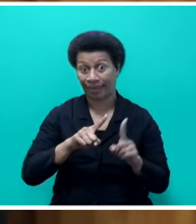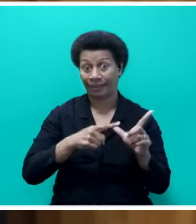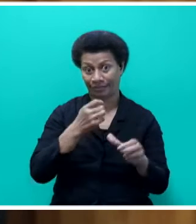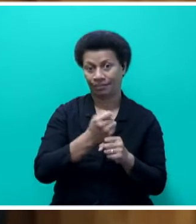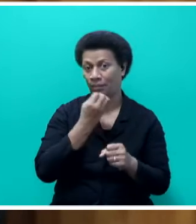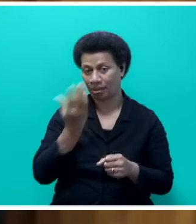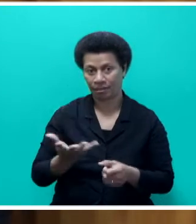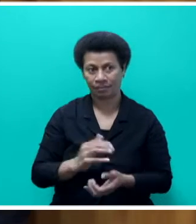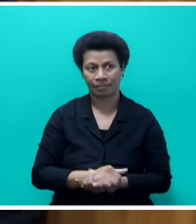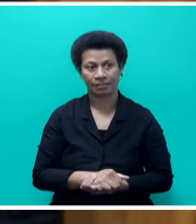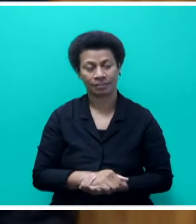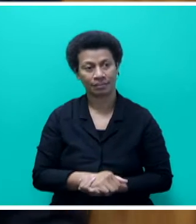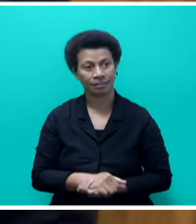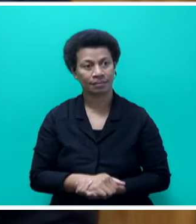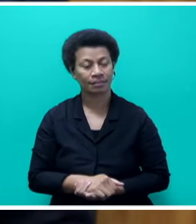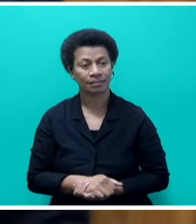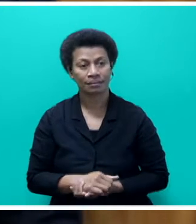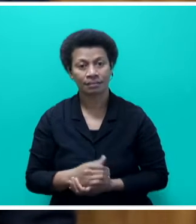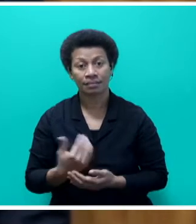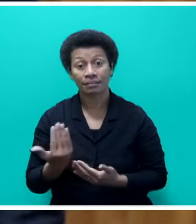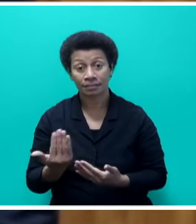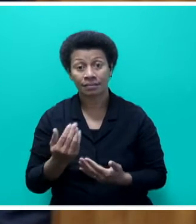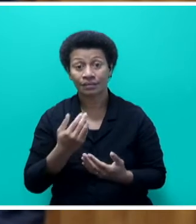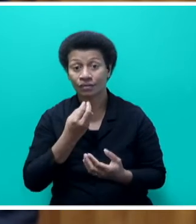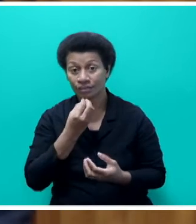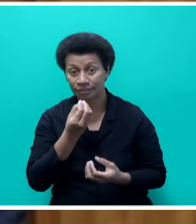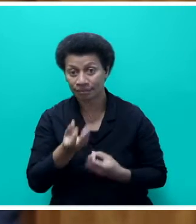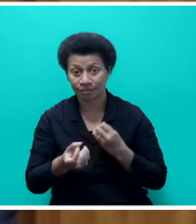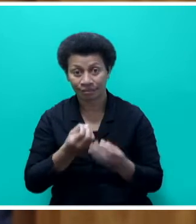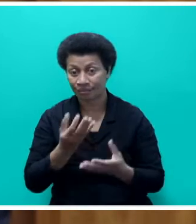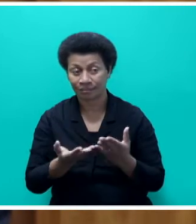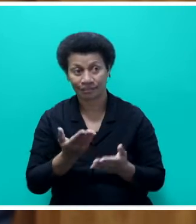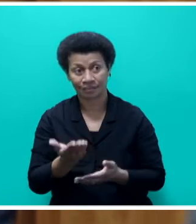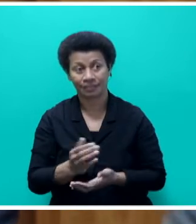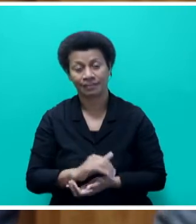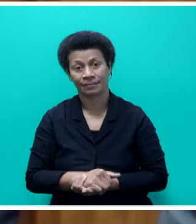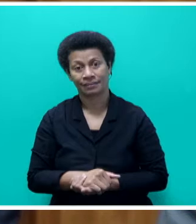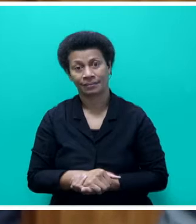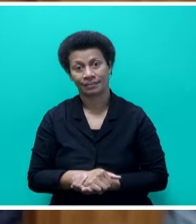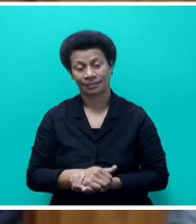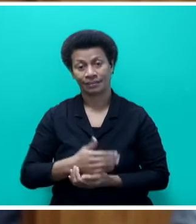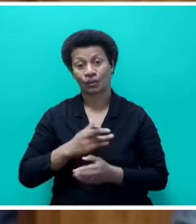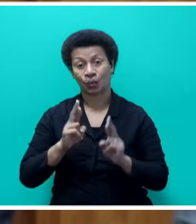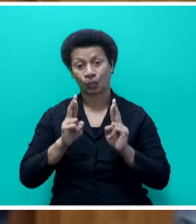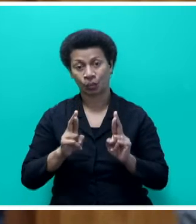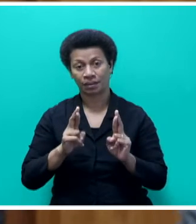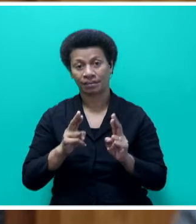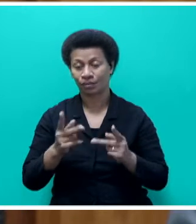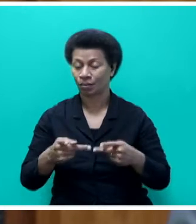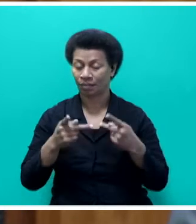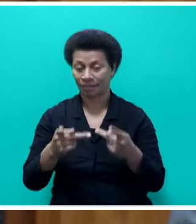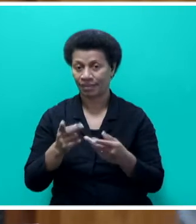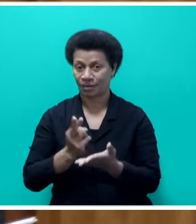Mr. Speaker, so I want to contribute to the motion for debate which is before the House, and I actually wish to provide some